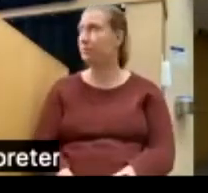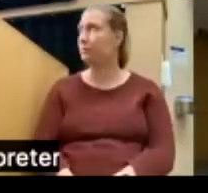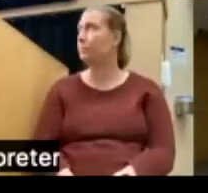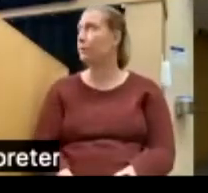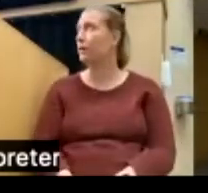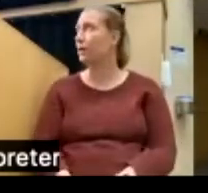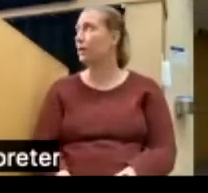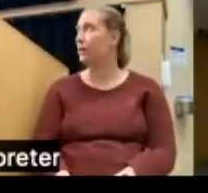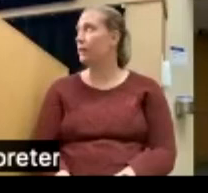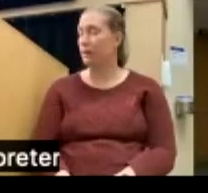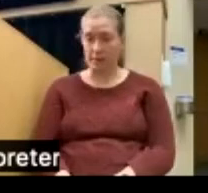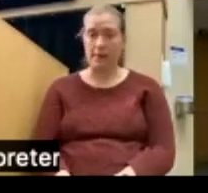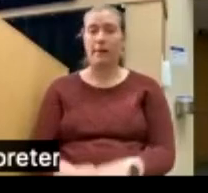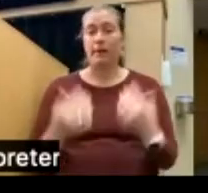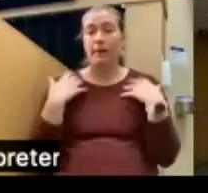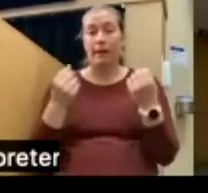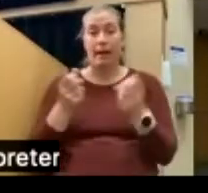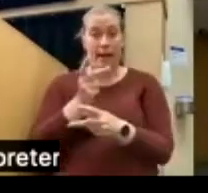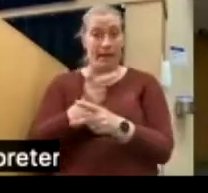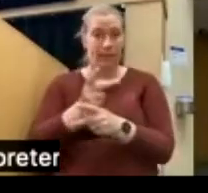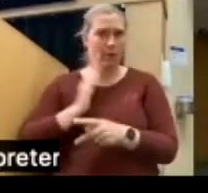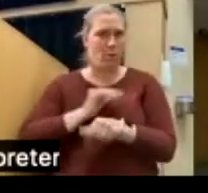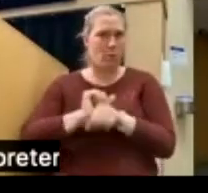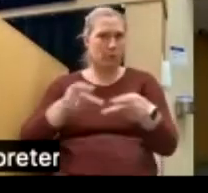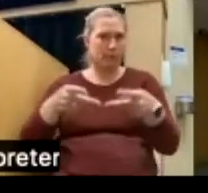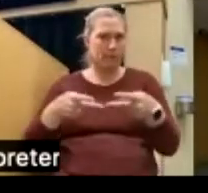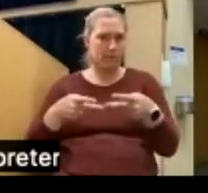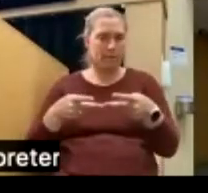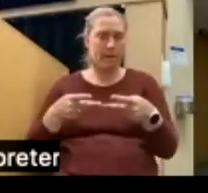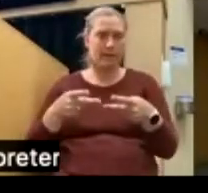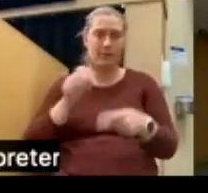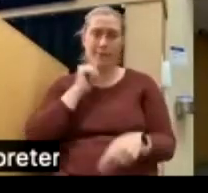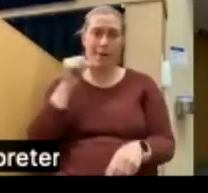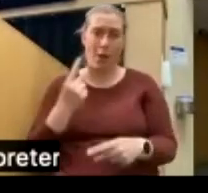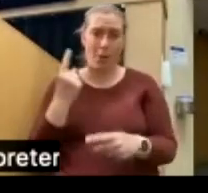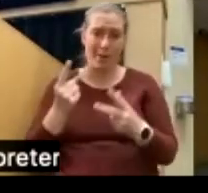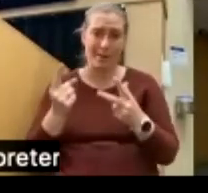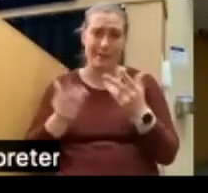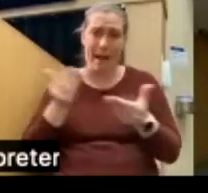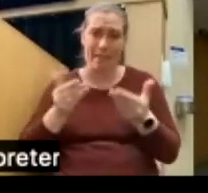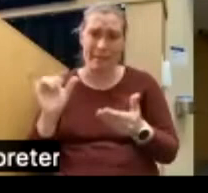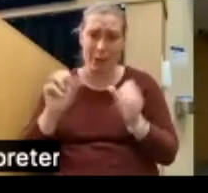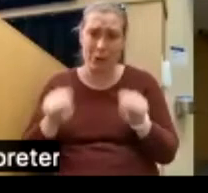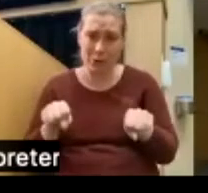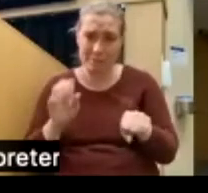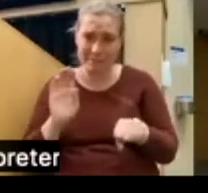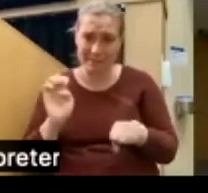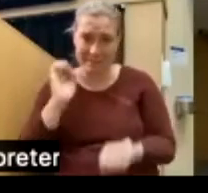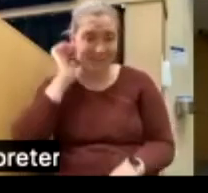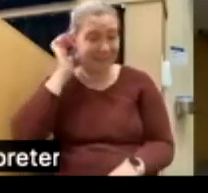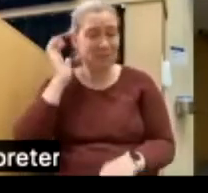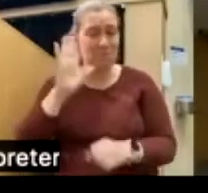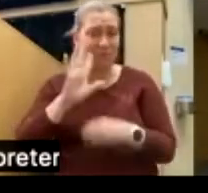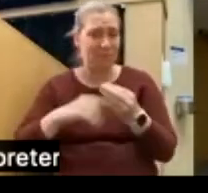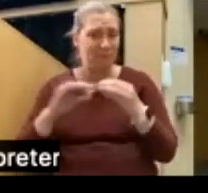And also healthcare, our workplaces are not always as kind as they could be. And we'll talk a little bit more about